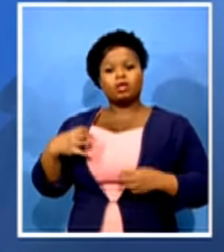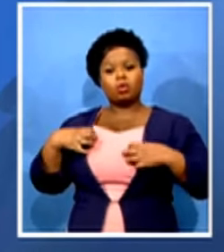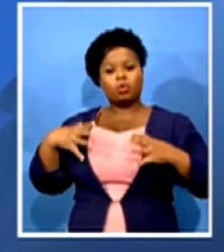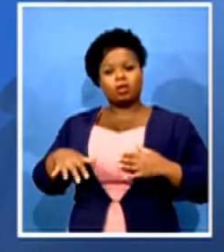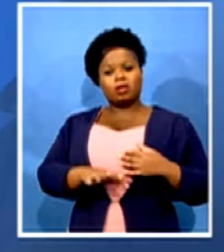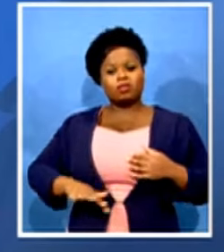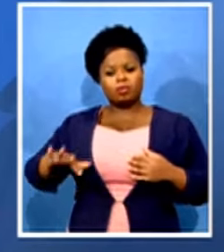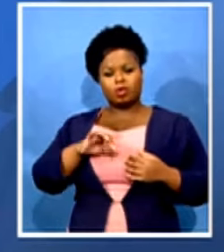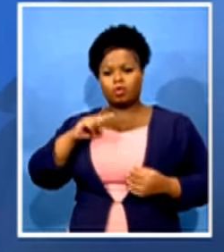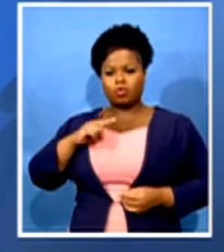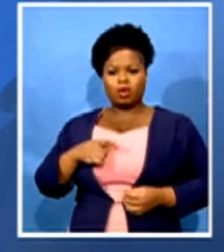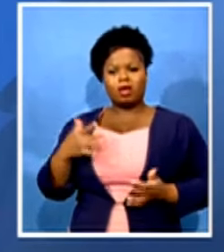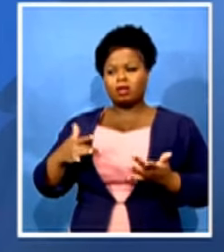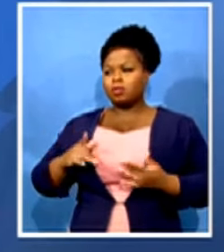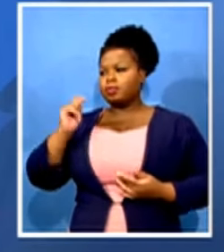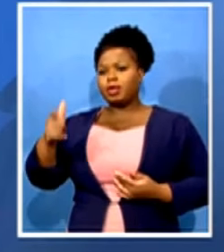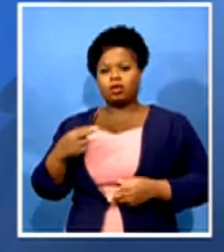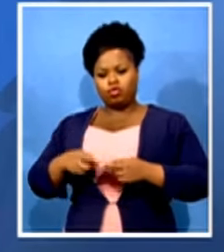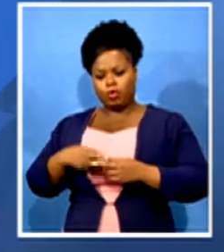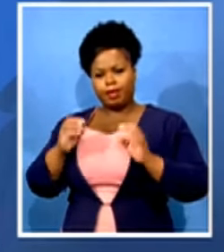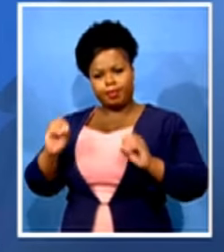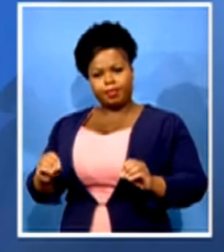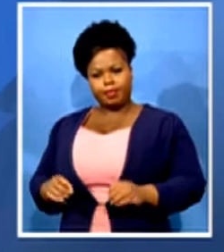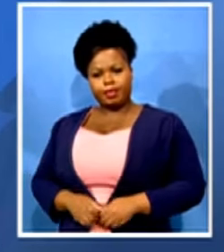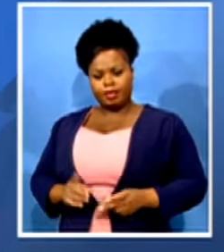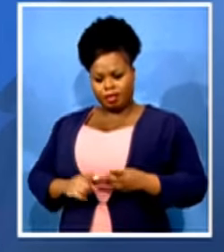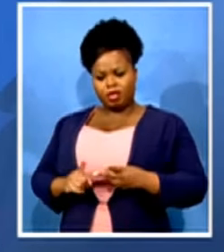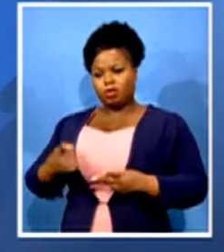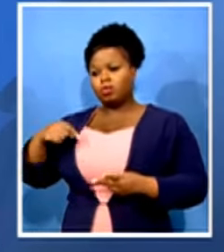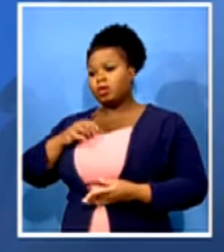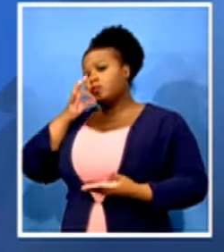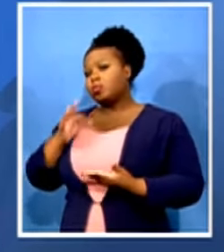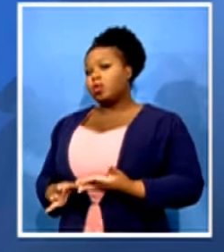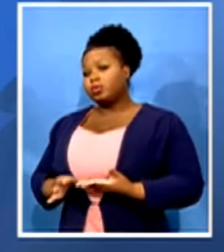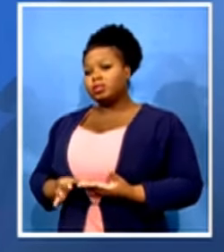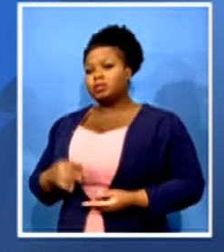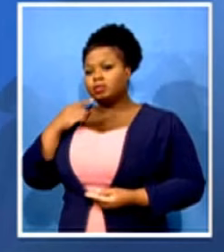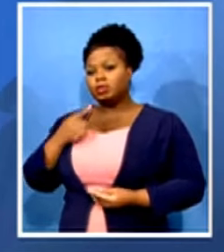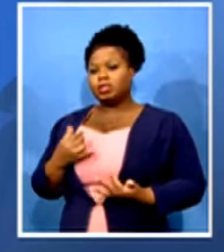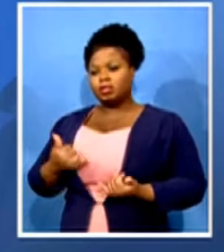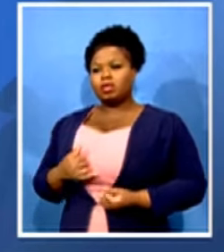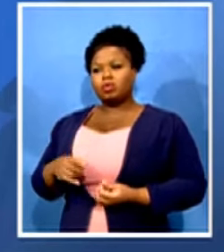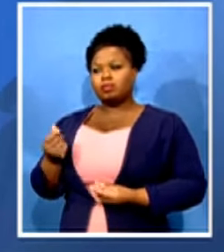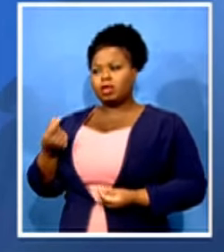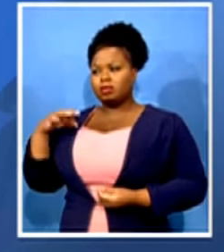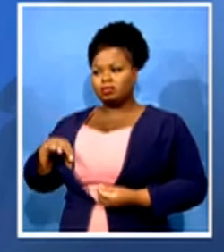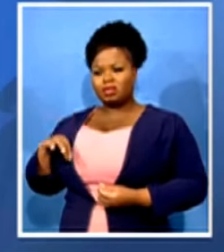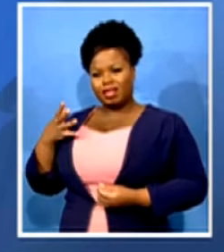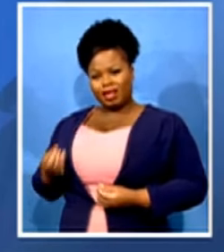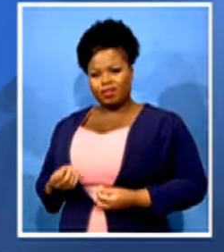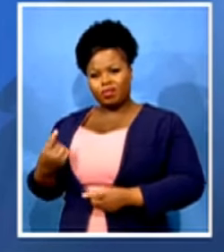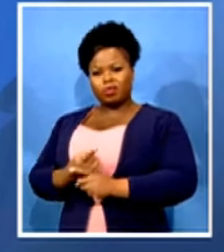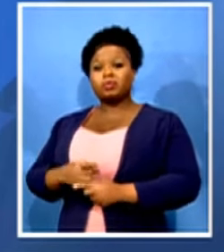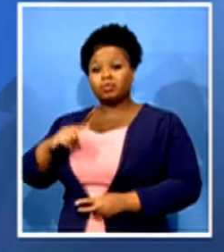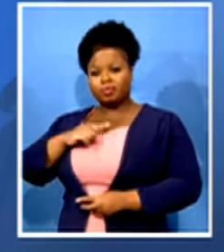made promises to have used the festive season to have accumulated income and profitability to try and pay back some of our debt to